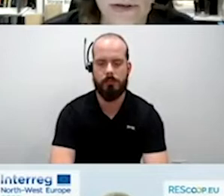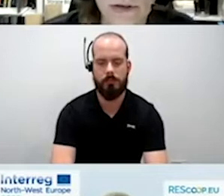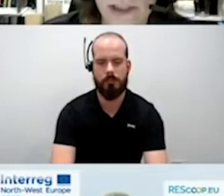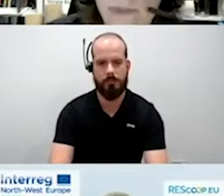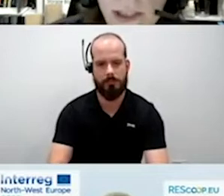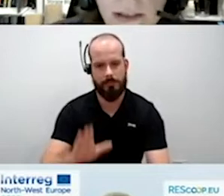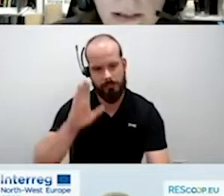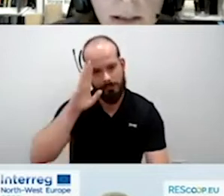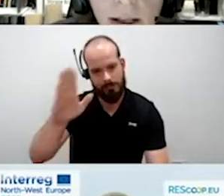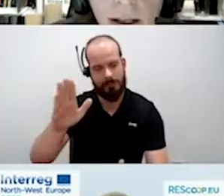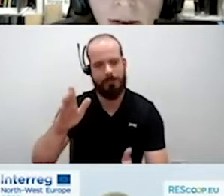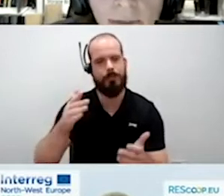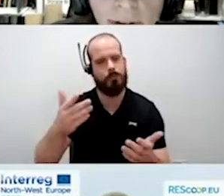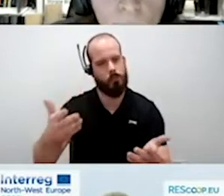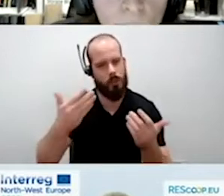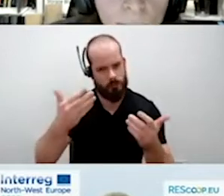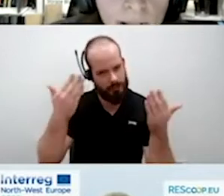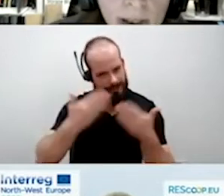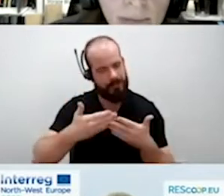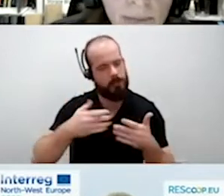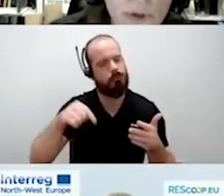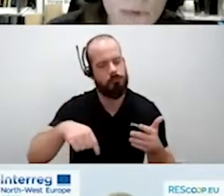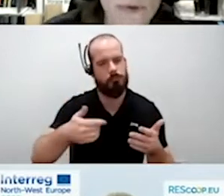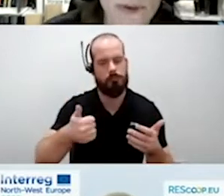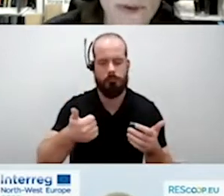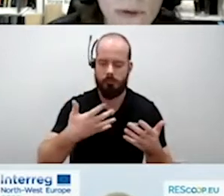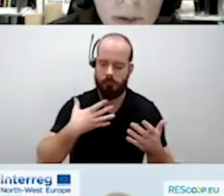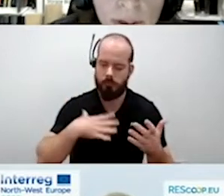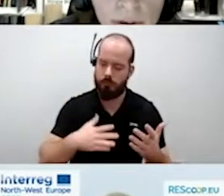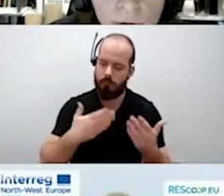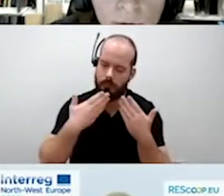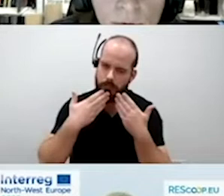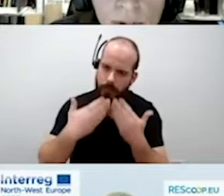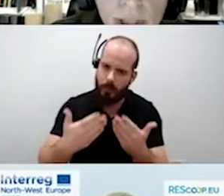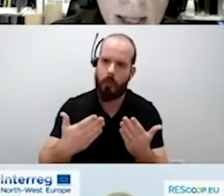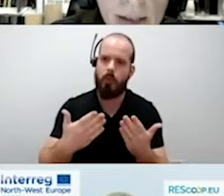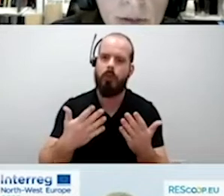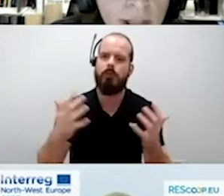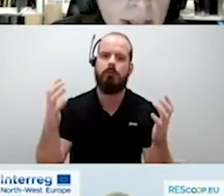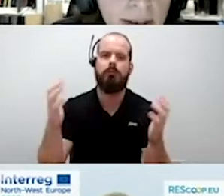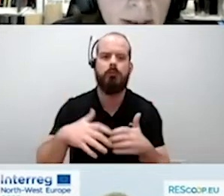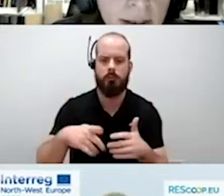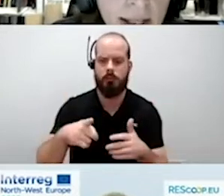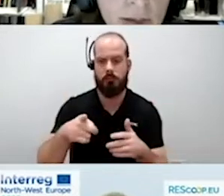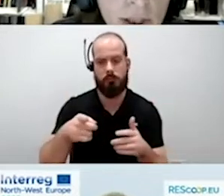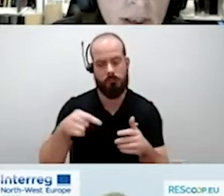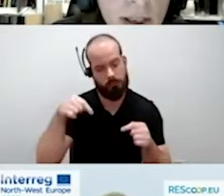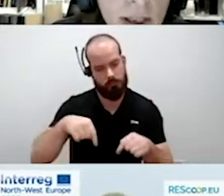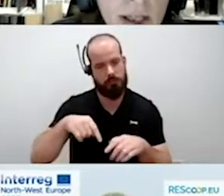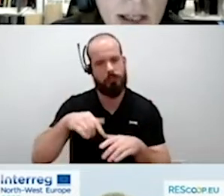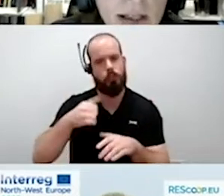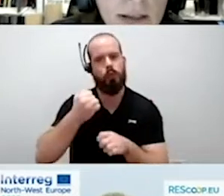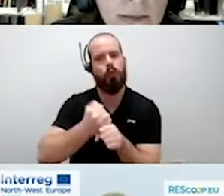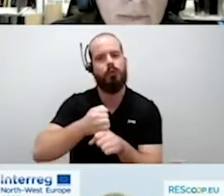Hello, good evening. A very warm welcome to the Goethe Institute and tonight's lecture,